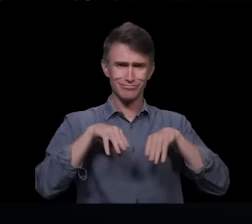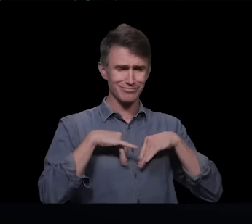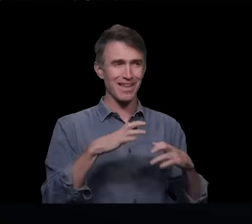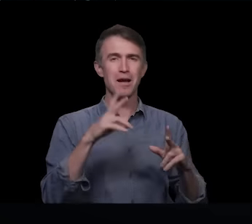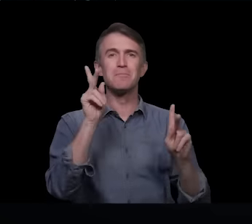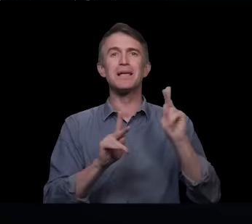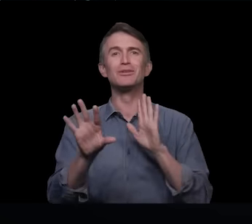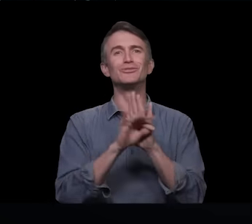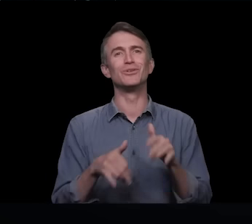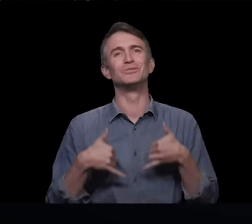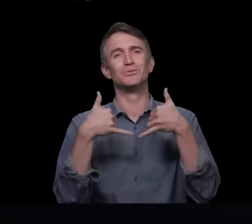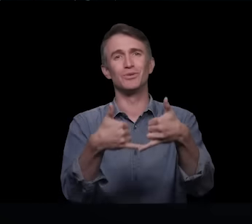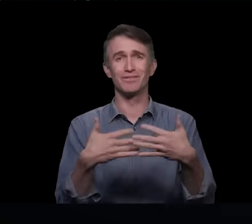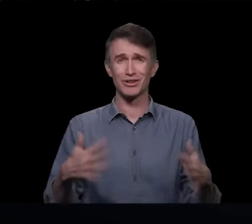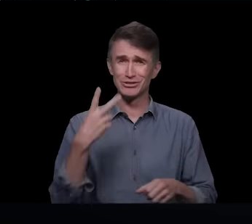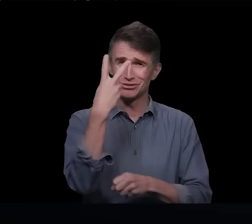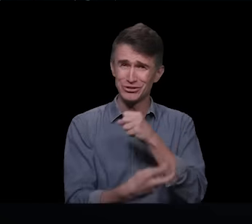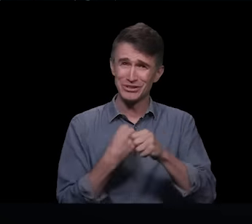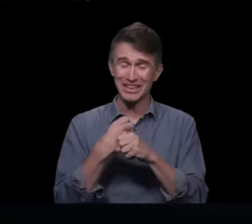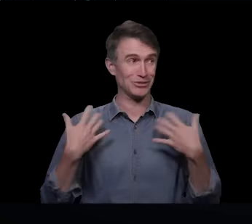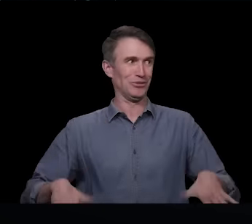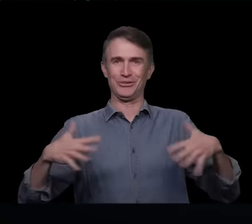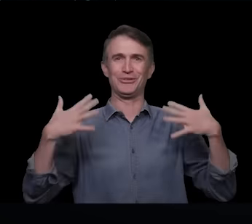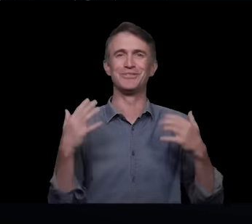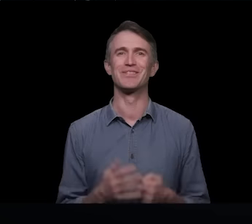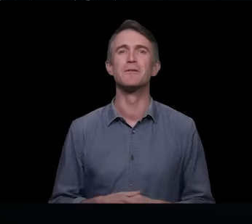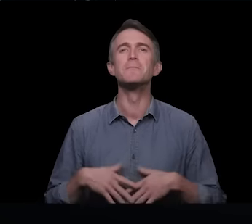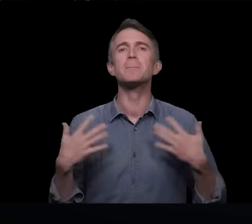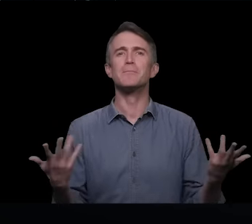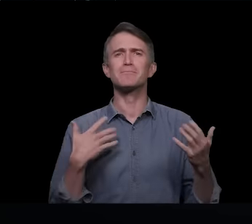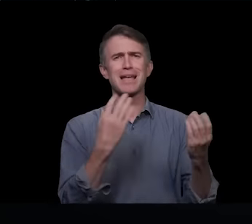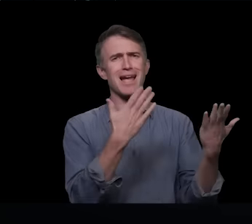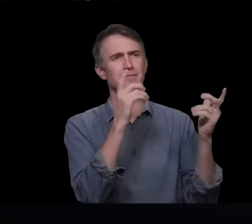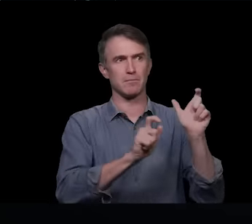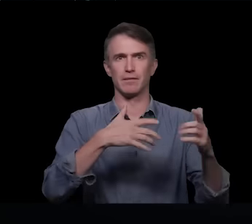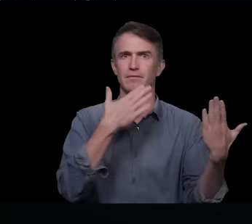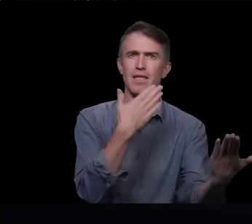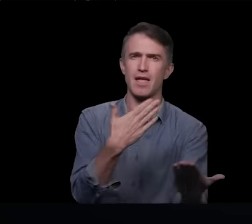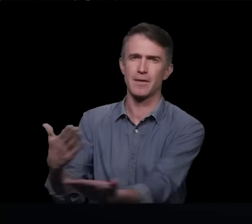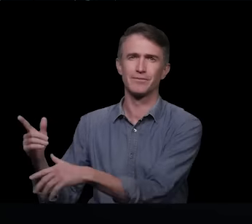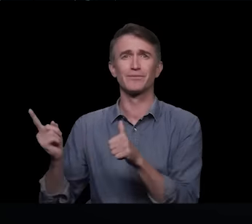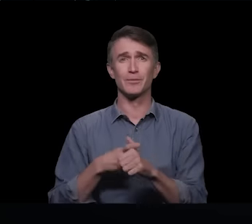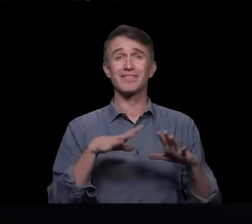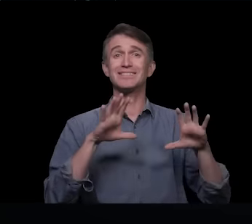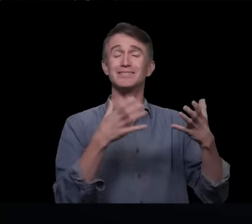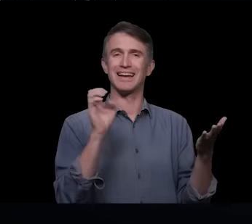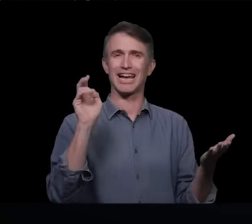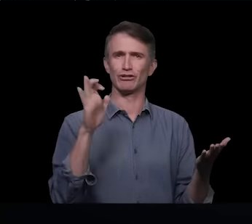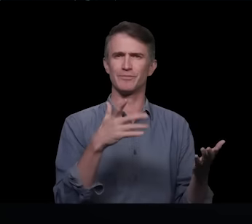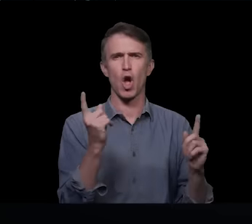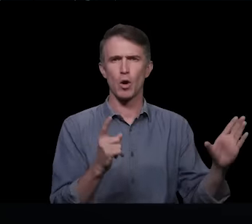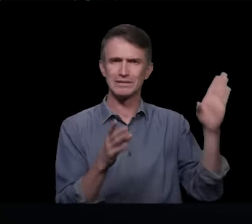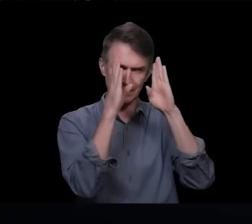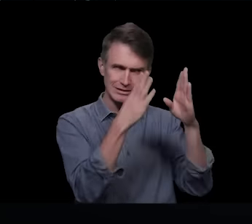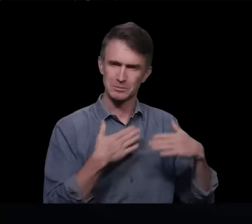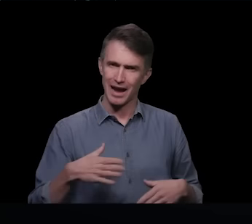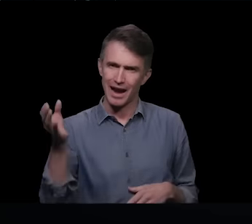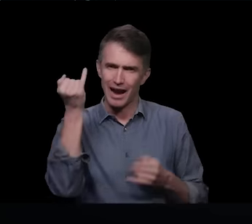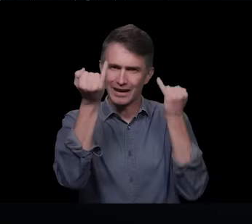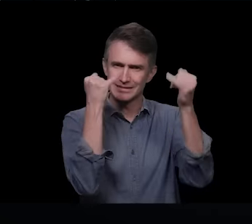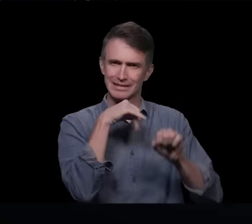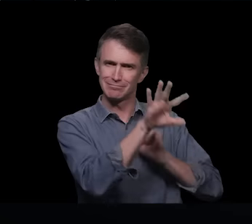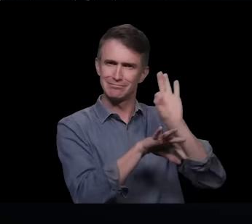humbled to have received a People's Choice Award for 2 years in a row. Woohoo! There are so many people to thank. Firstly, our department head, Eric Wickstrom, who